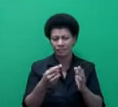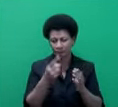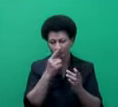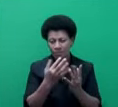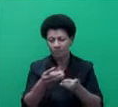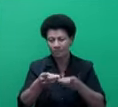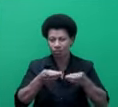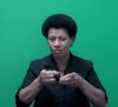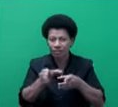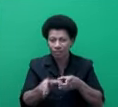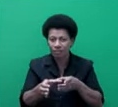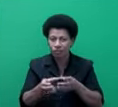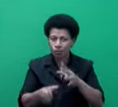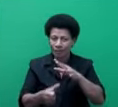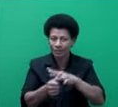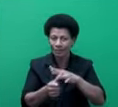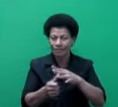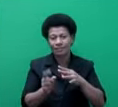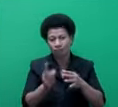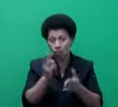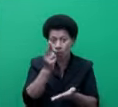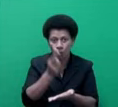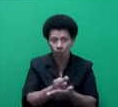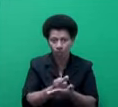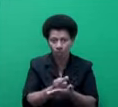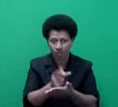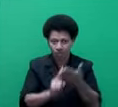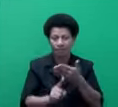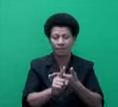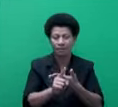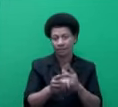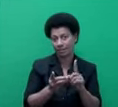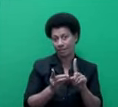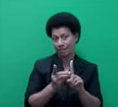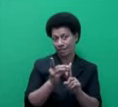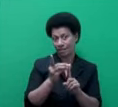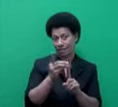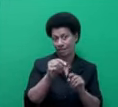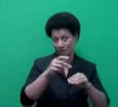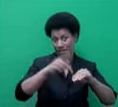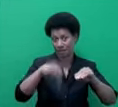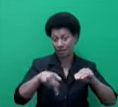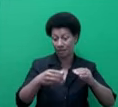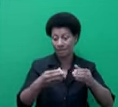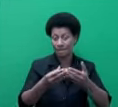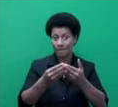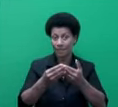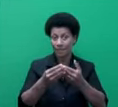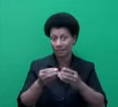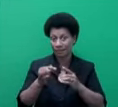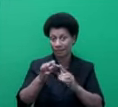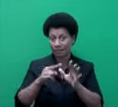2018 general elections in real time, sir. The app was actually developed in-house and showed the results by party, by candidate, and polling